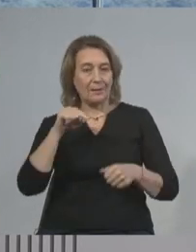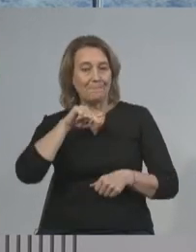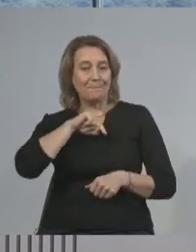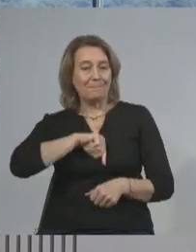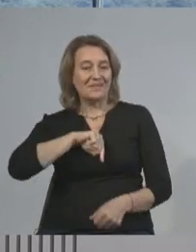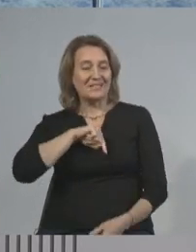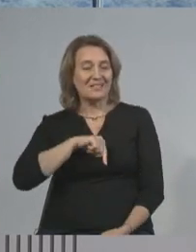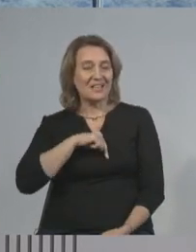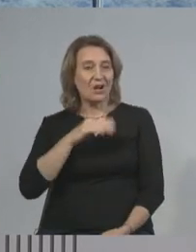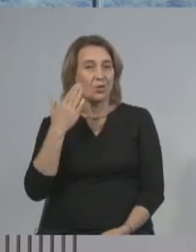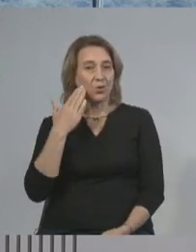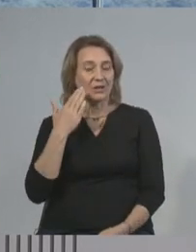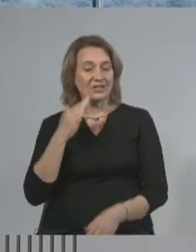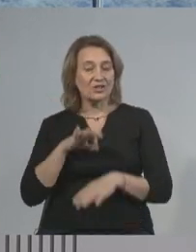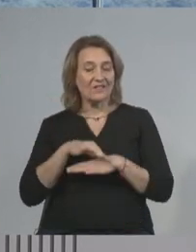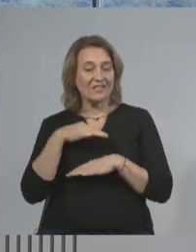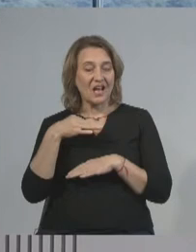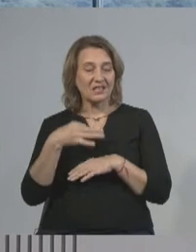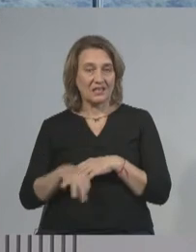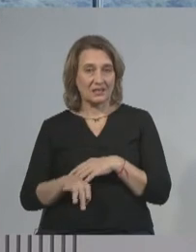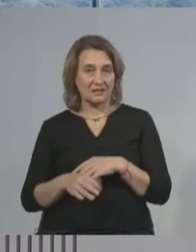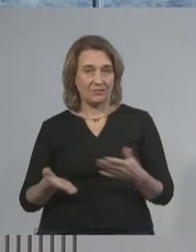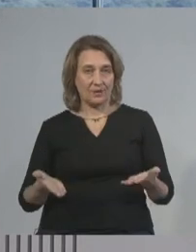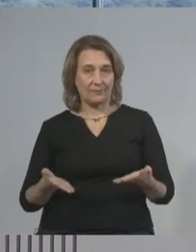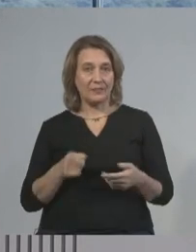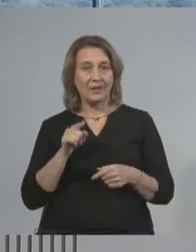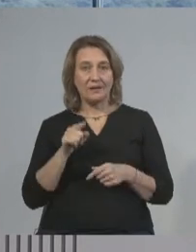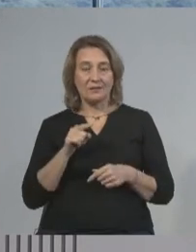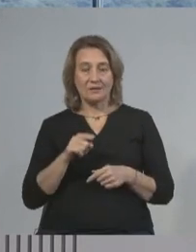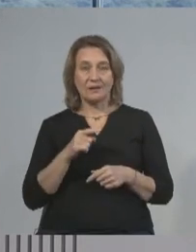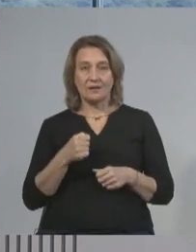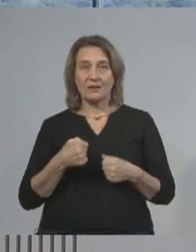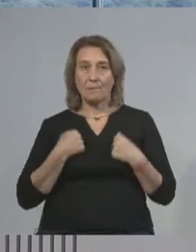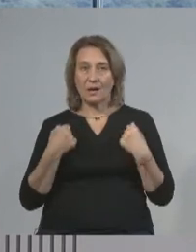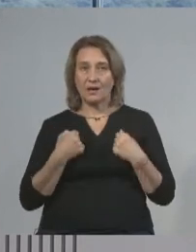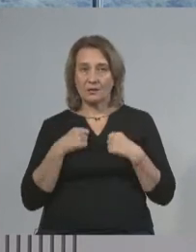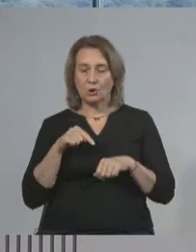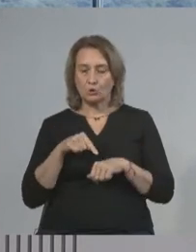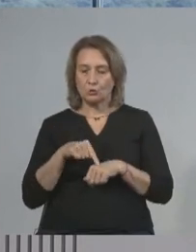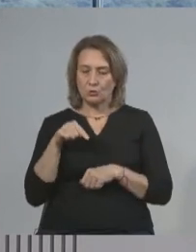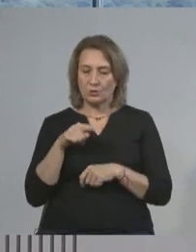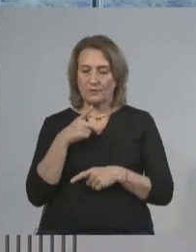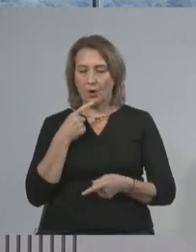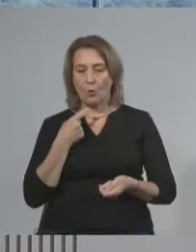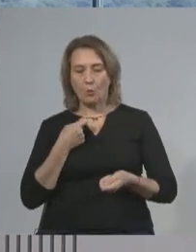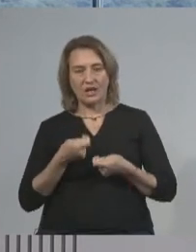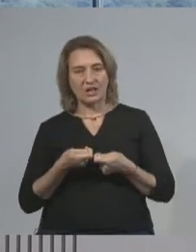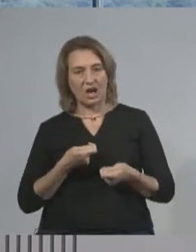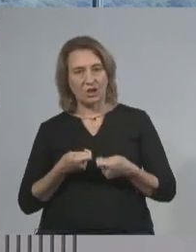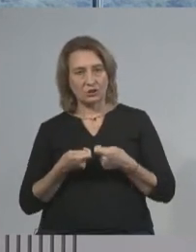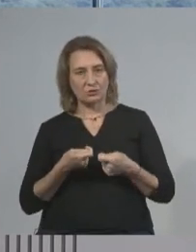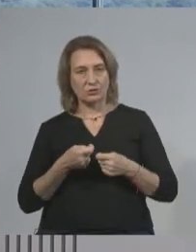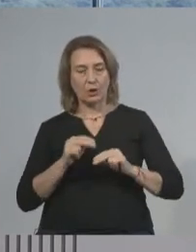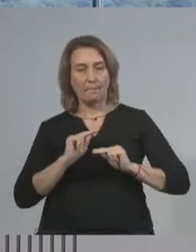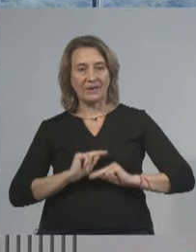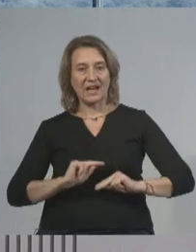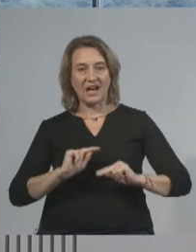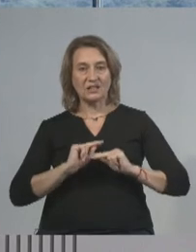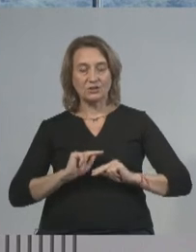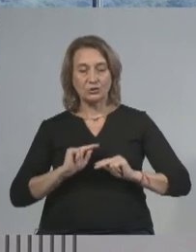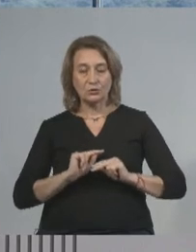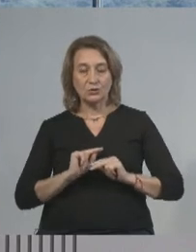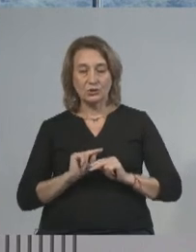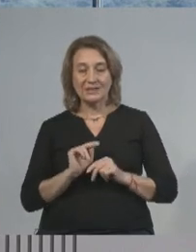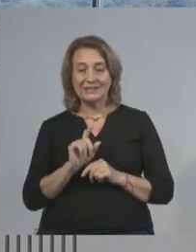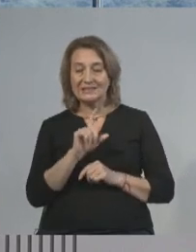that these women were victims to psychological violence when you were telling the story you tried to be as sensitive